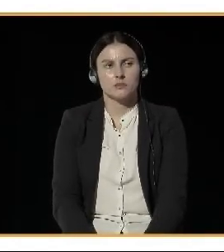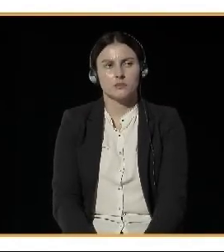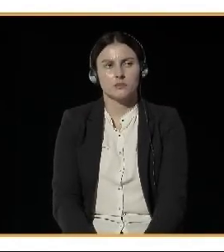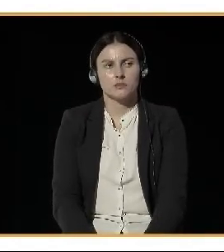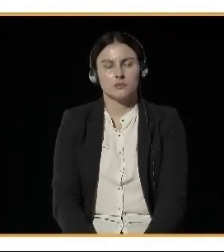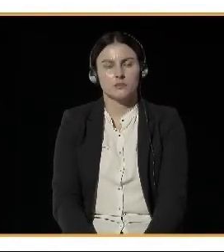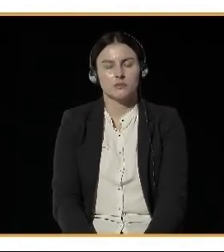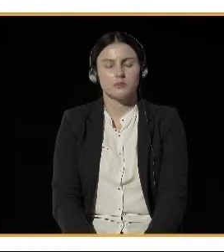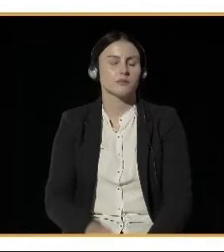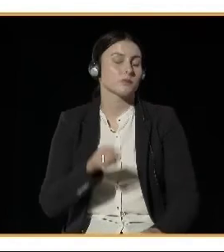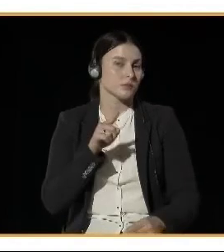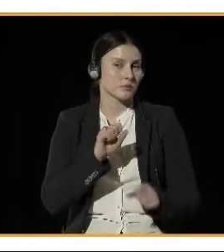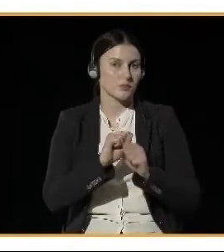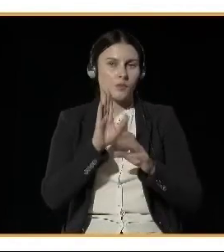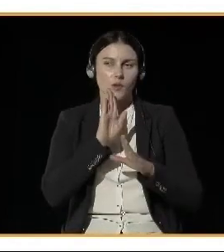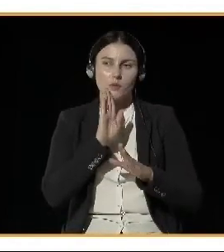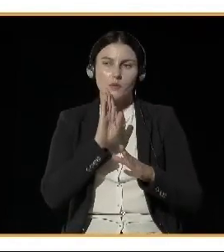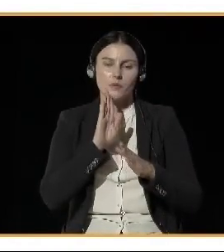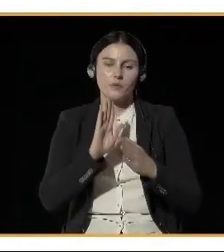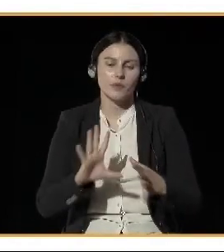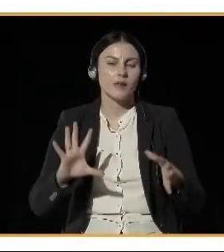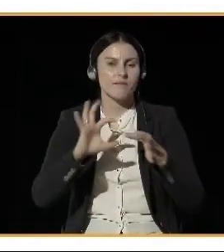they more eagerly help one another.